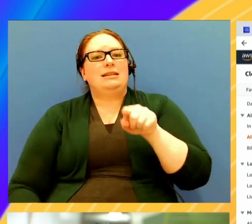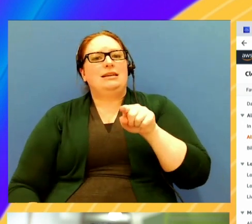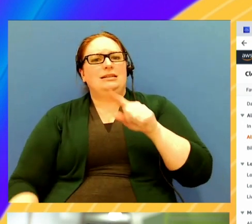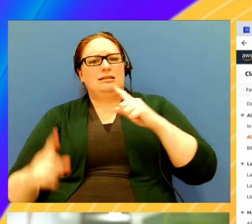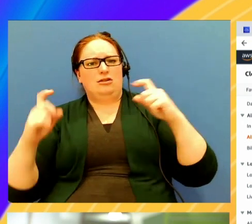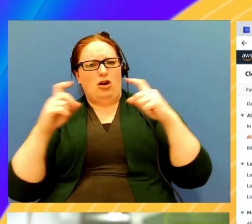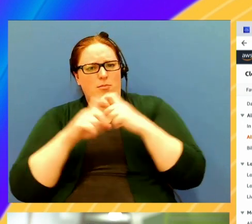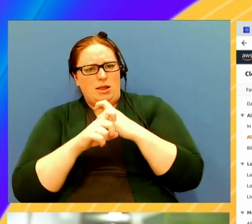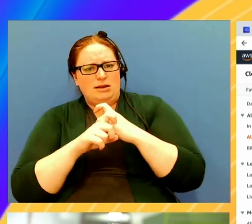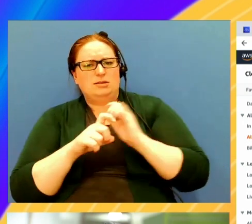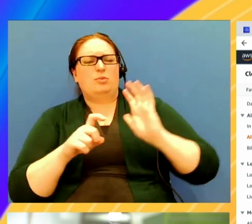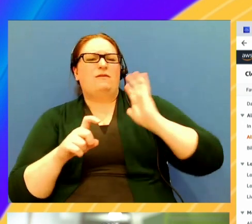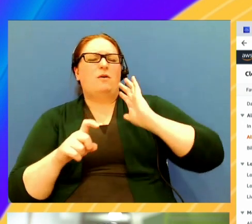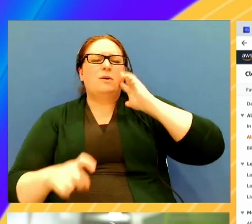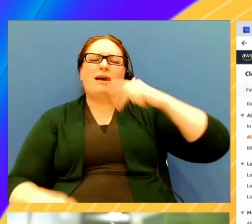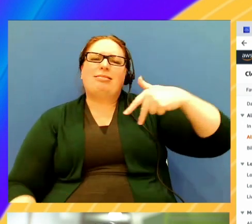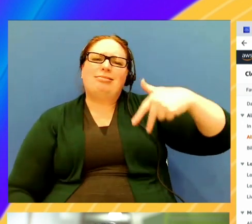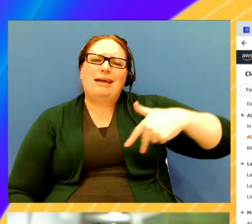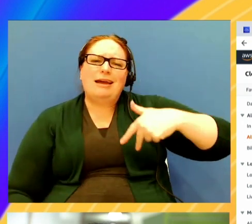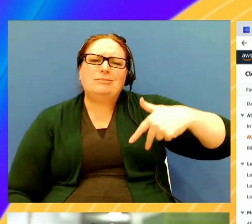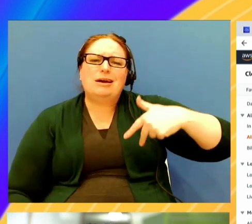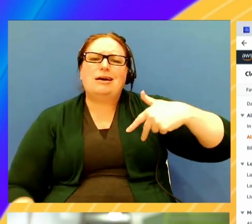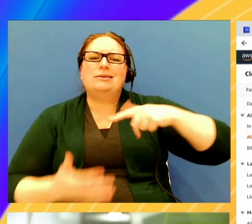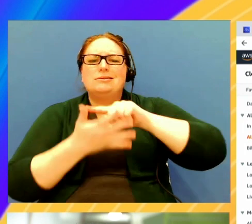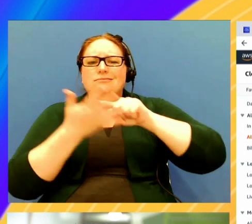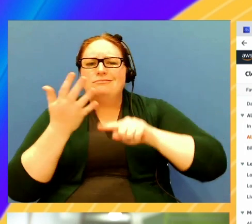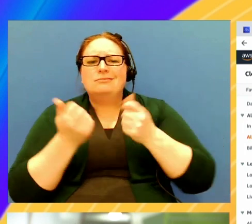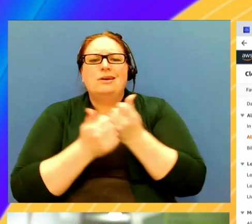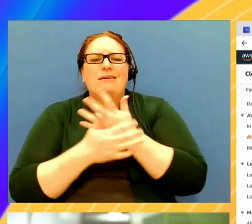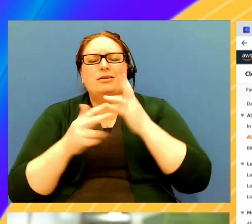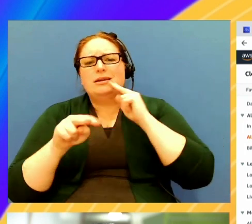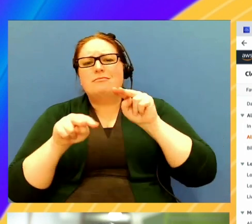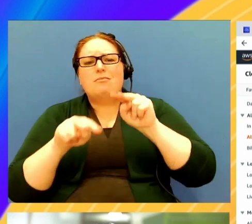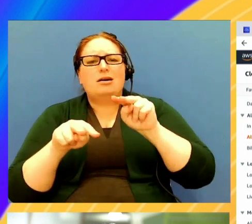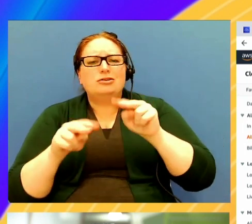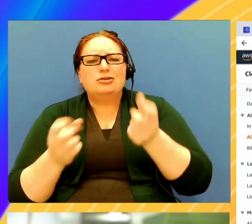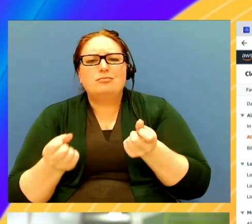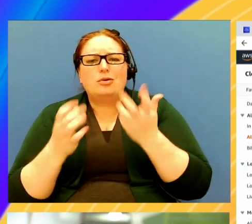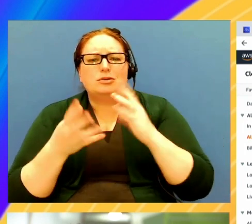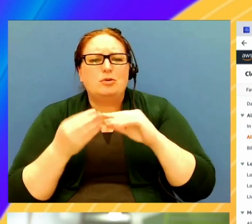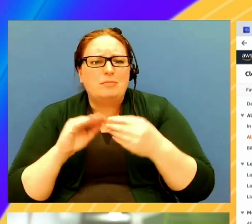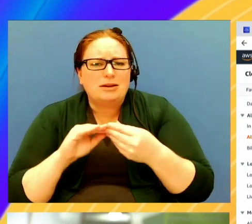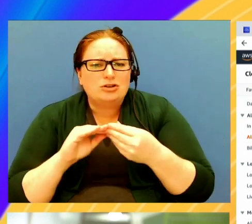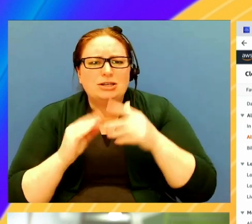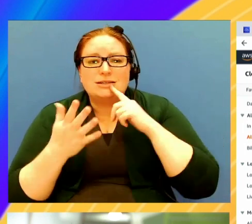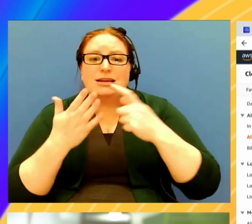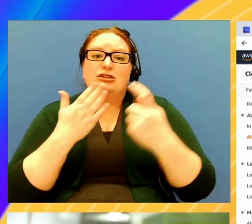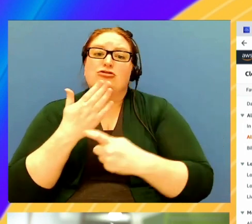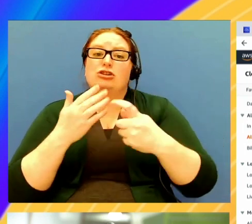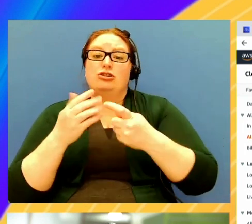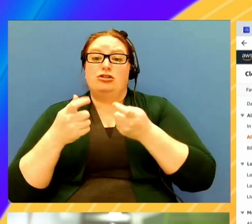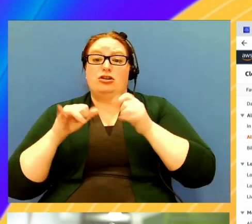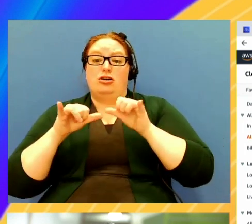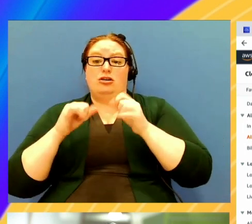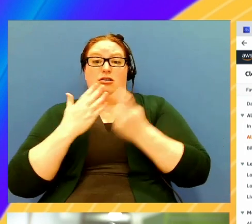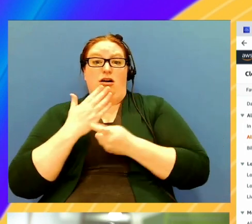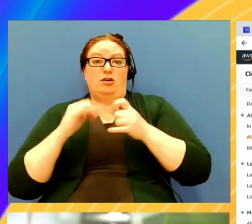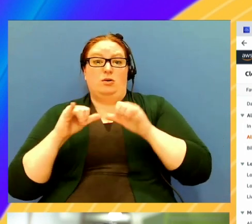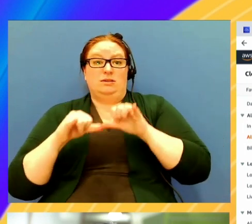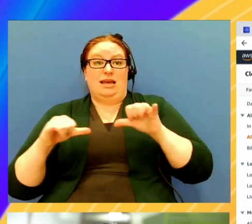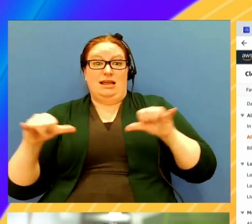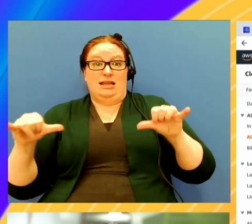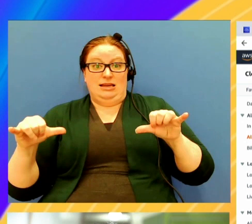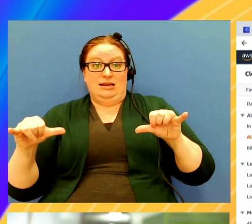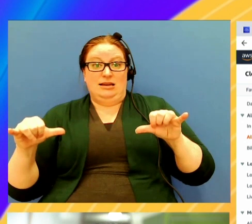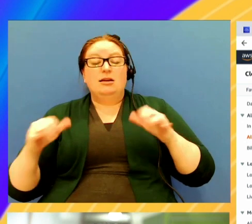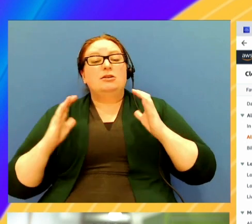where we had lambdas and stuff to like kind of monitor multiple metrics and trigger an auto scaling action. So what customers are doing is they're